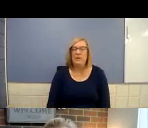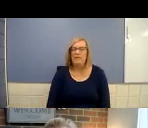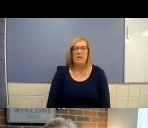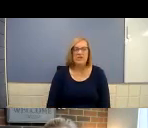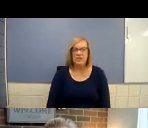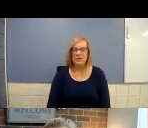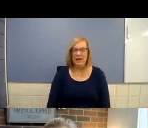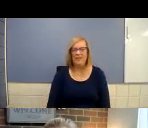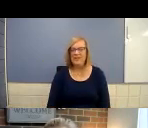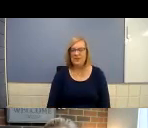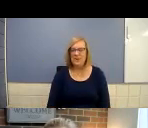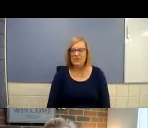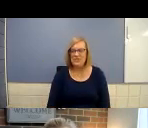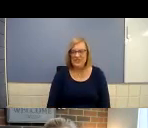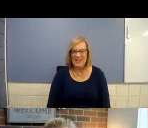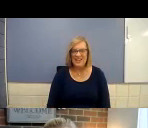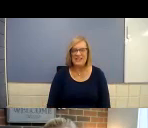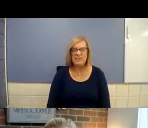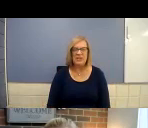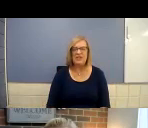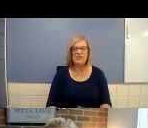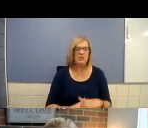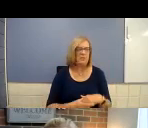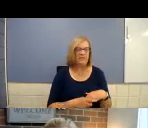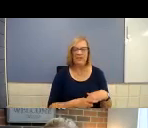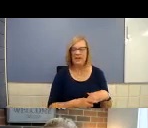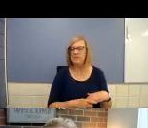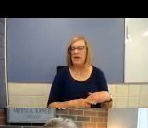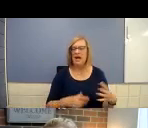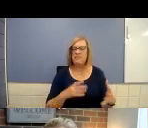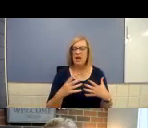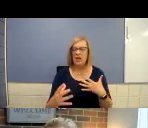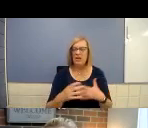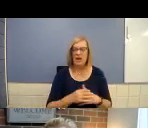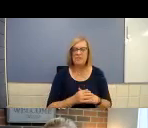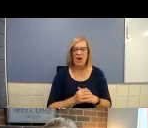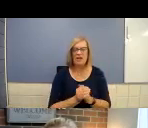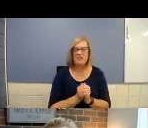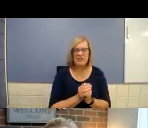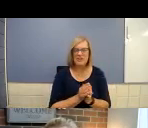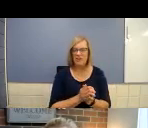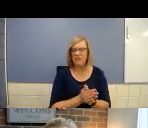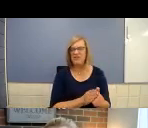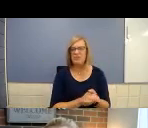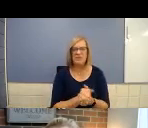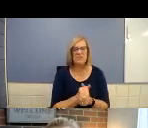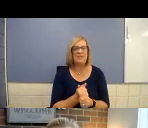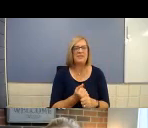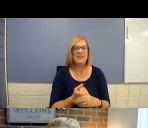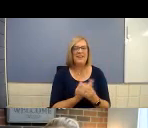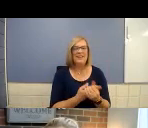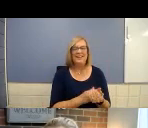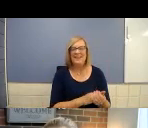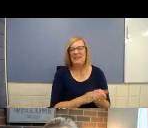I would love a question. I love answering questions, especially on Zoom. I feel like I'm talking to myself on Zoom